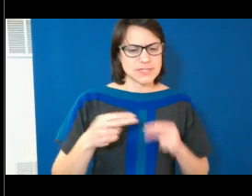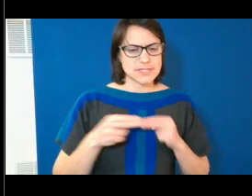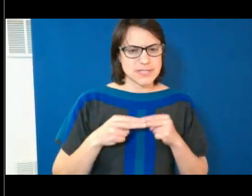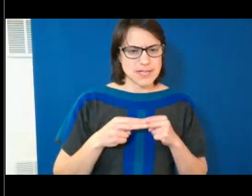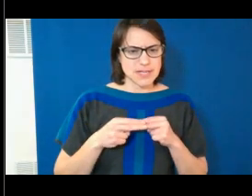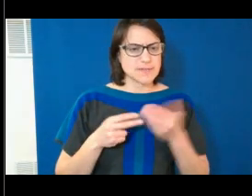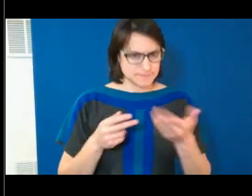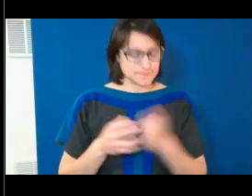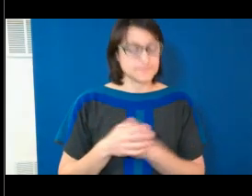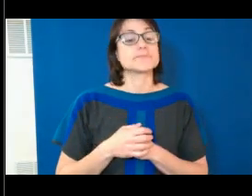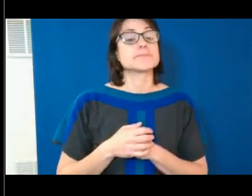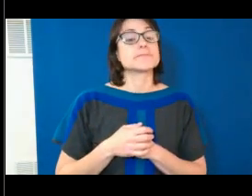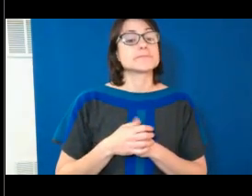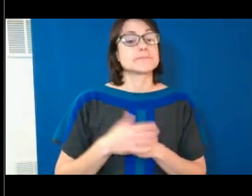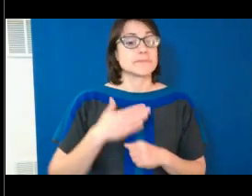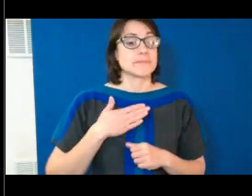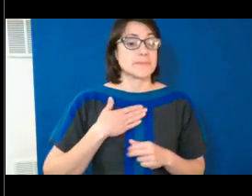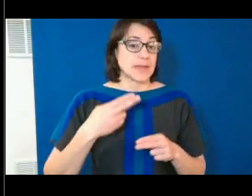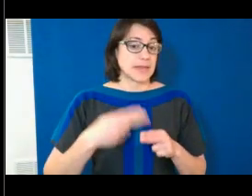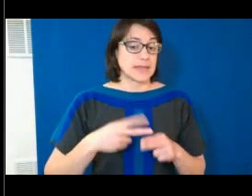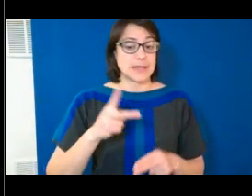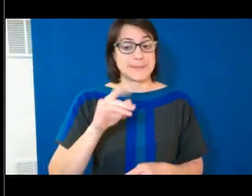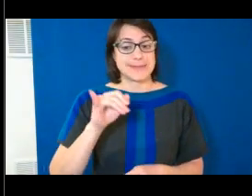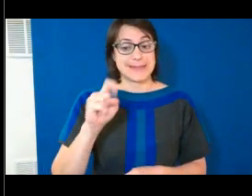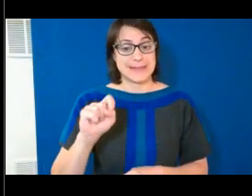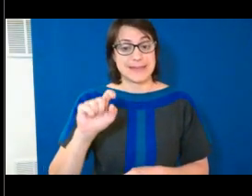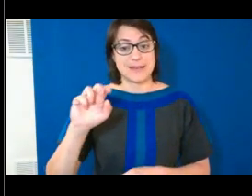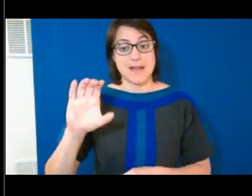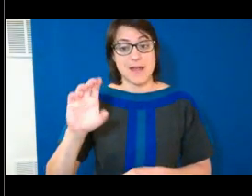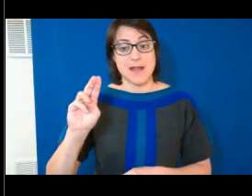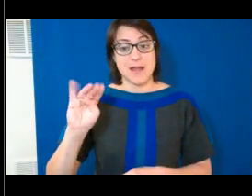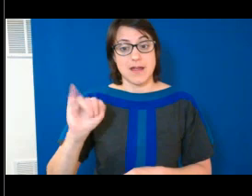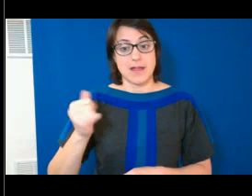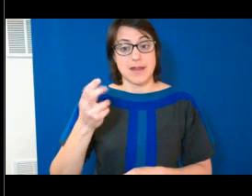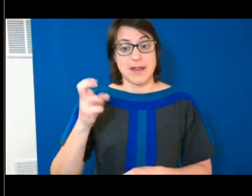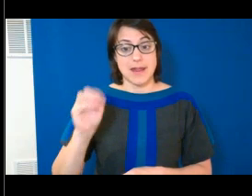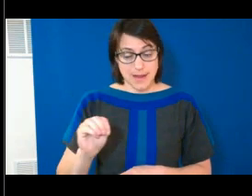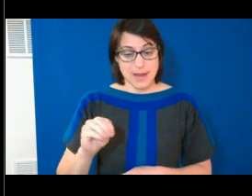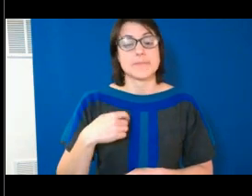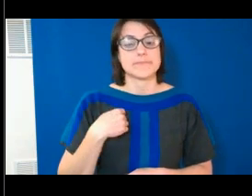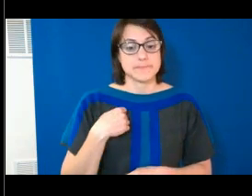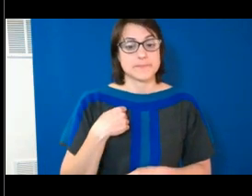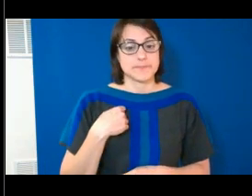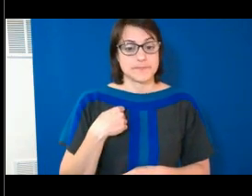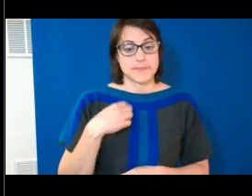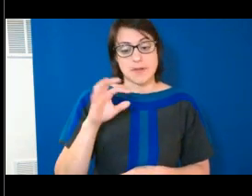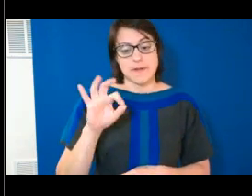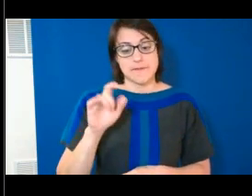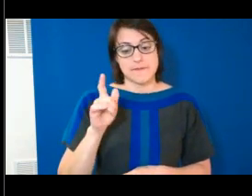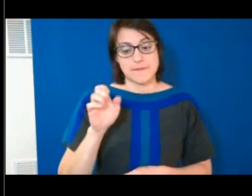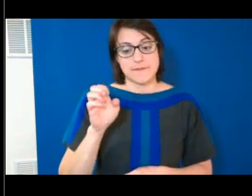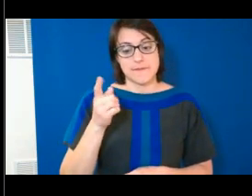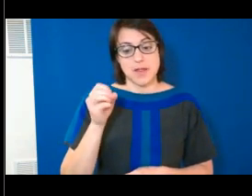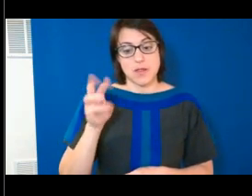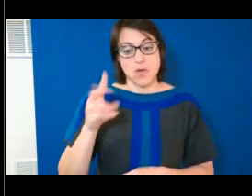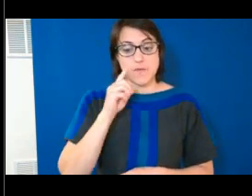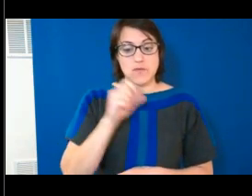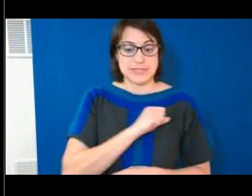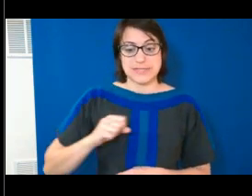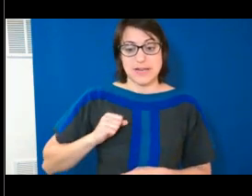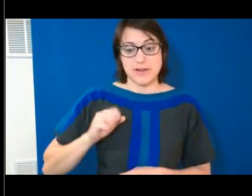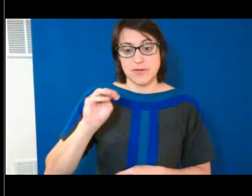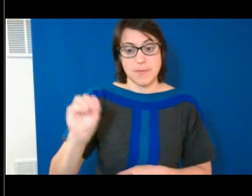said, my name is Kit Cunningham. I am a CNAS Fellow for Senator Murkowski. And I'm pretty sure I'm not